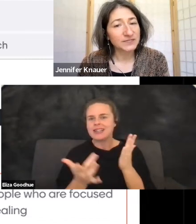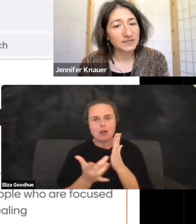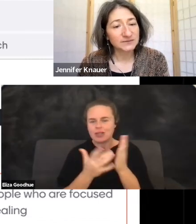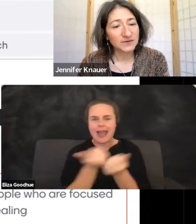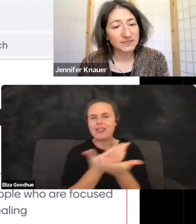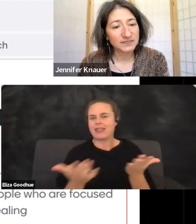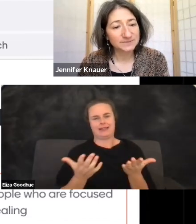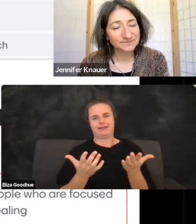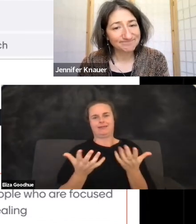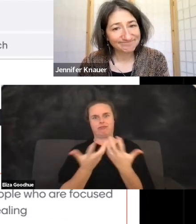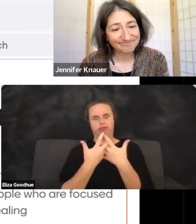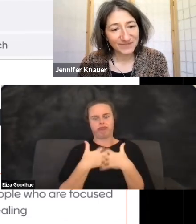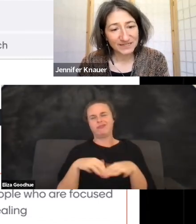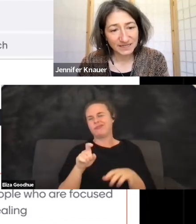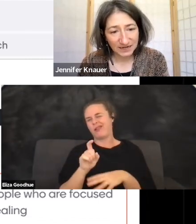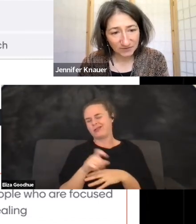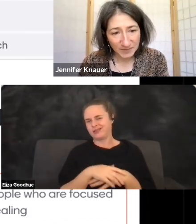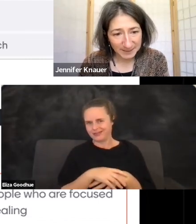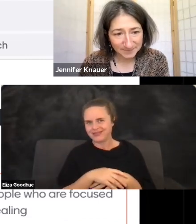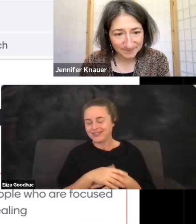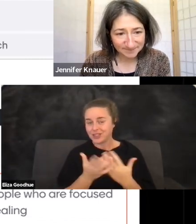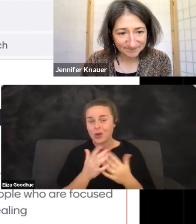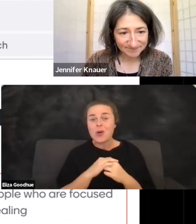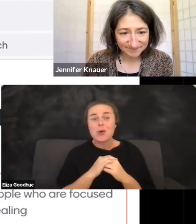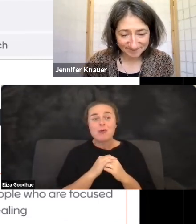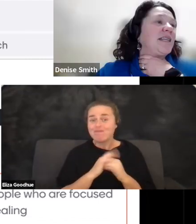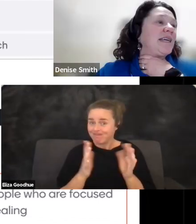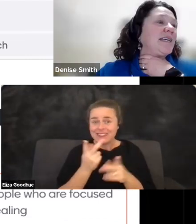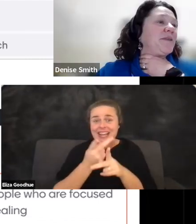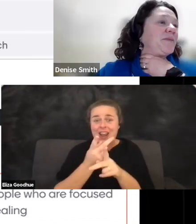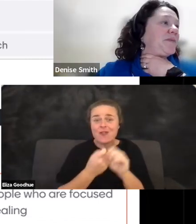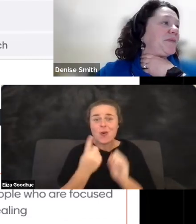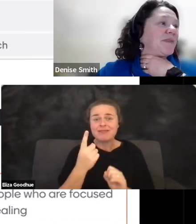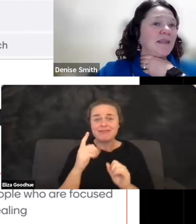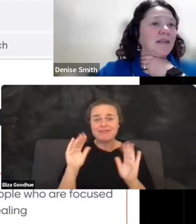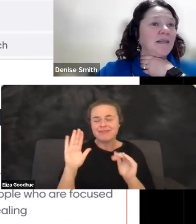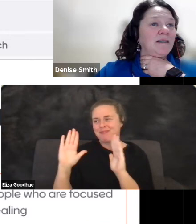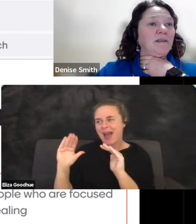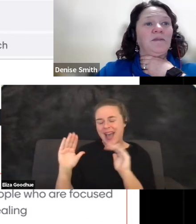about these kinds of events. Take care, everybody. Bye, Jen. Thank you.